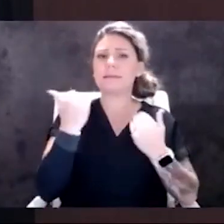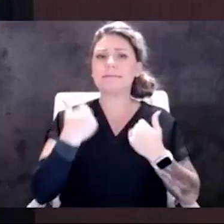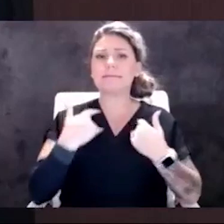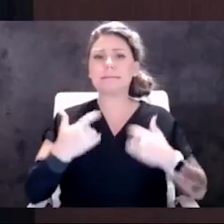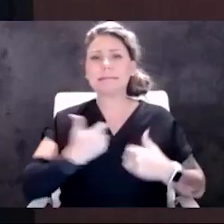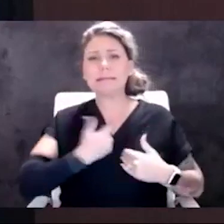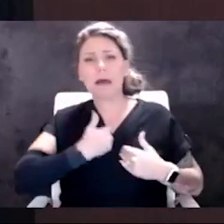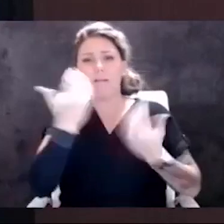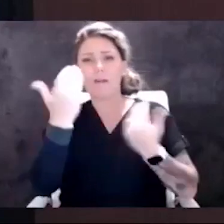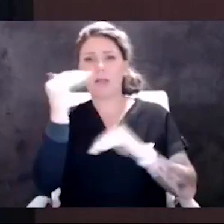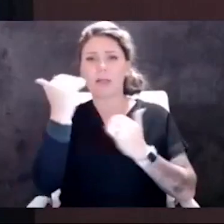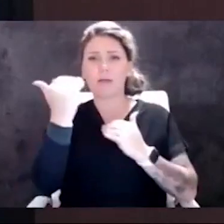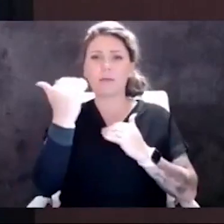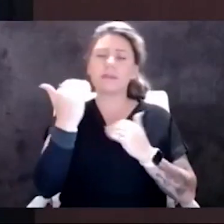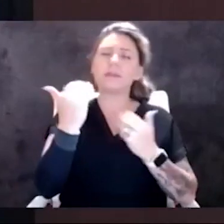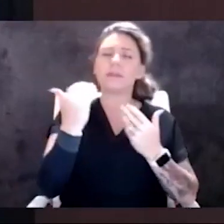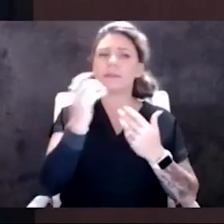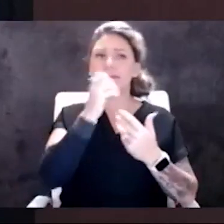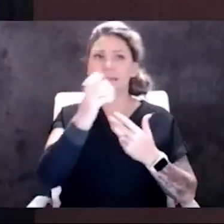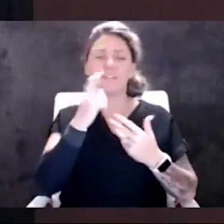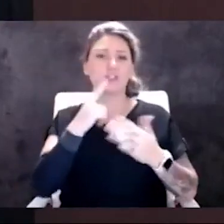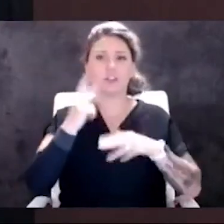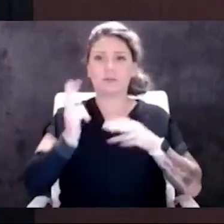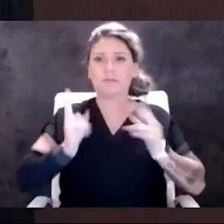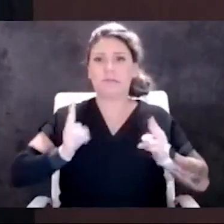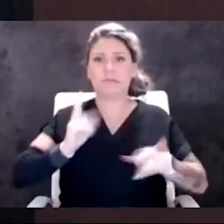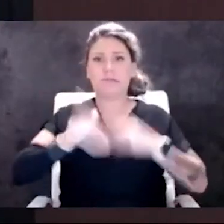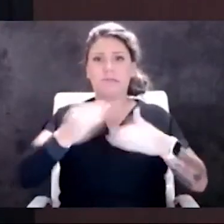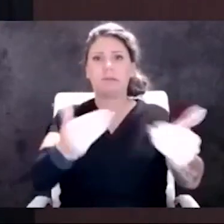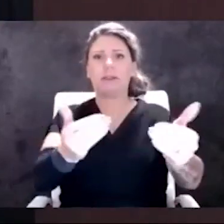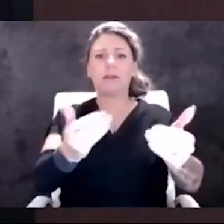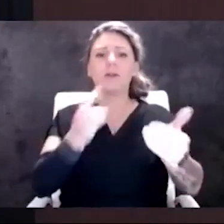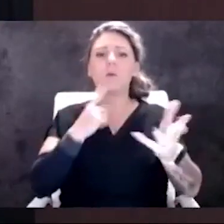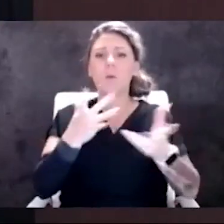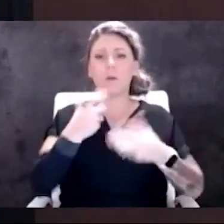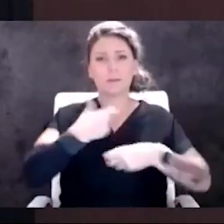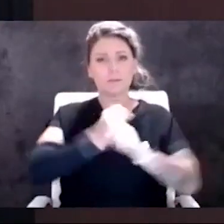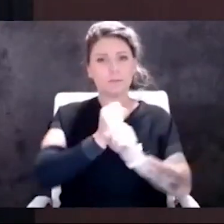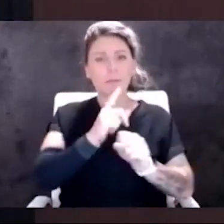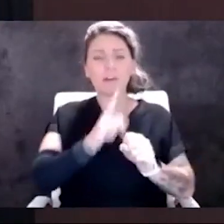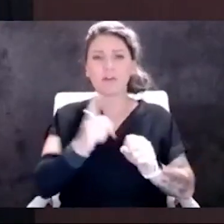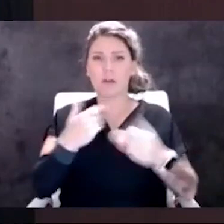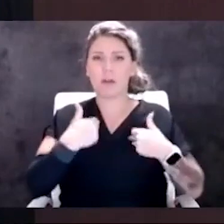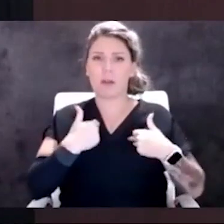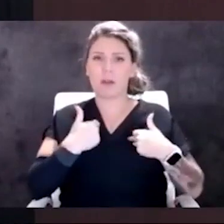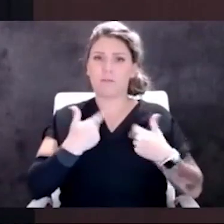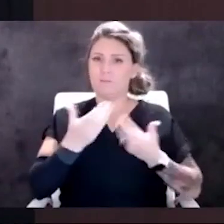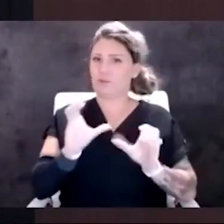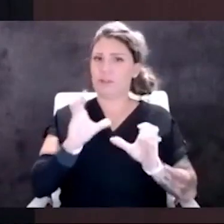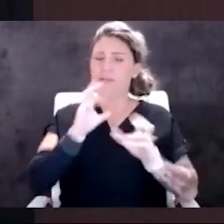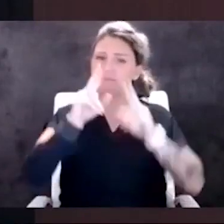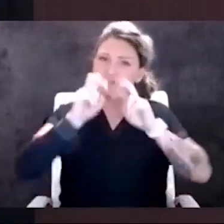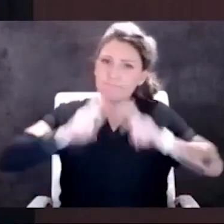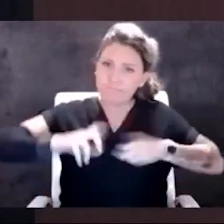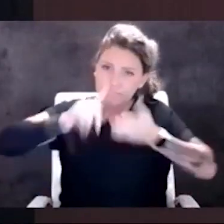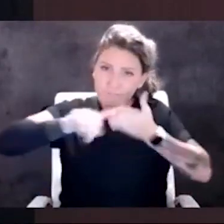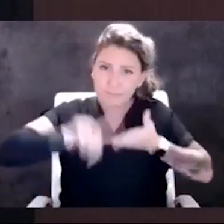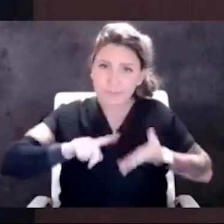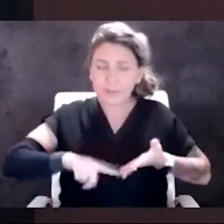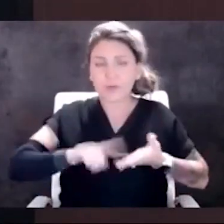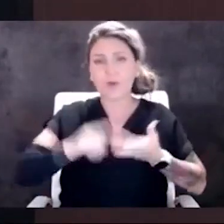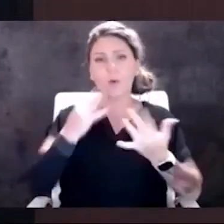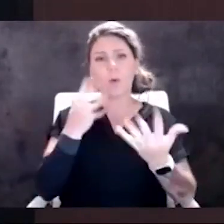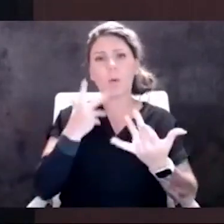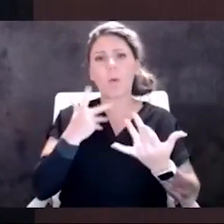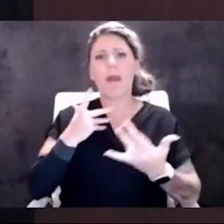going to just brush through that information. They're going to want to make sure they've had a good chance to look through it. We're going to have to wait for the CDC Advisory Committee on